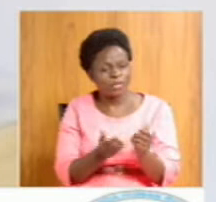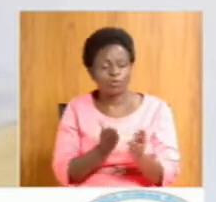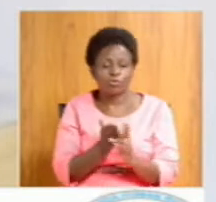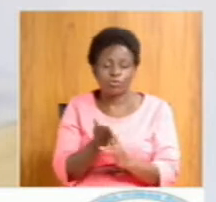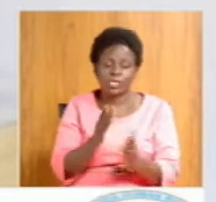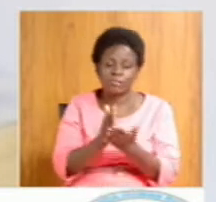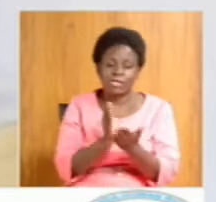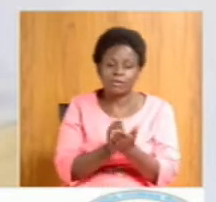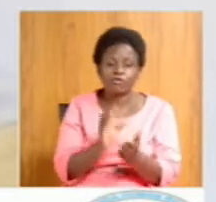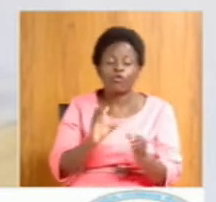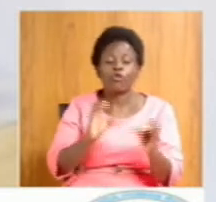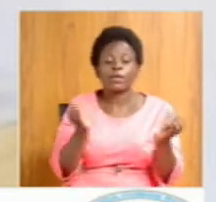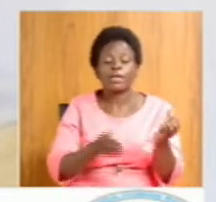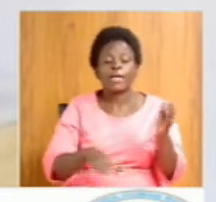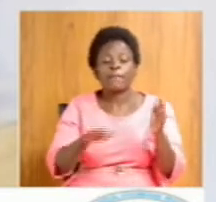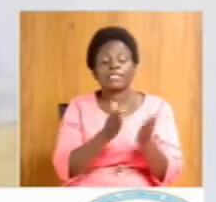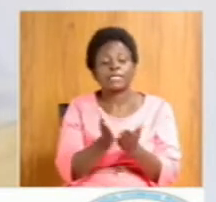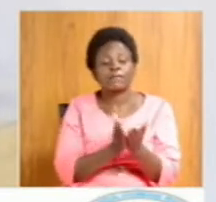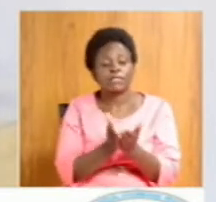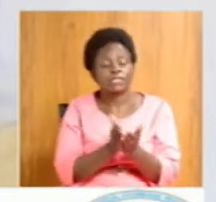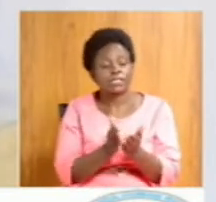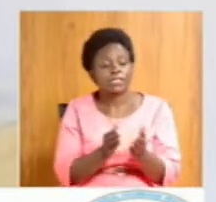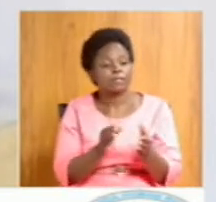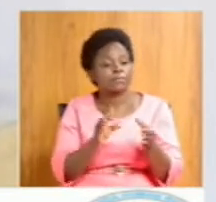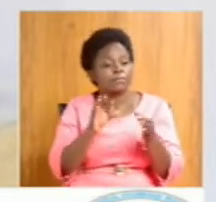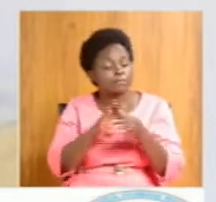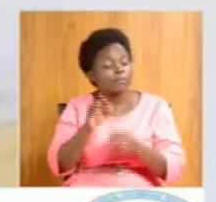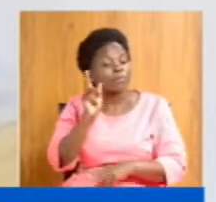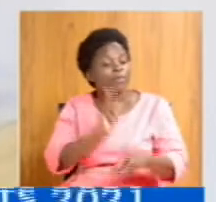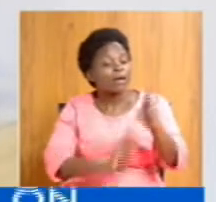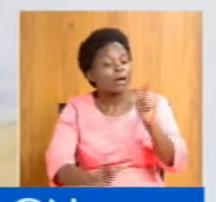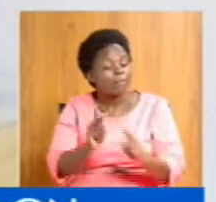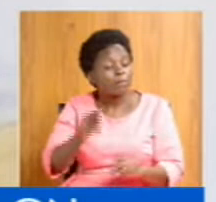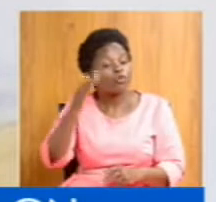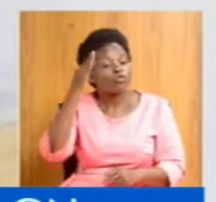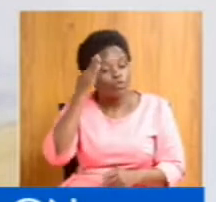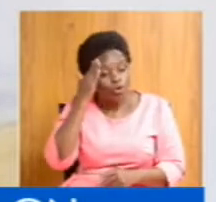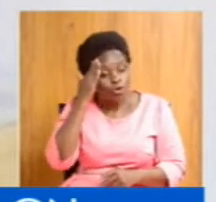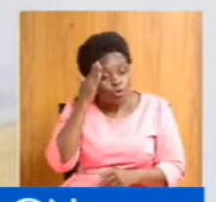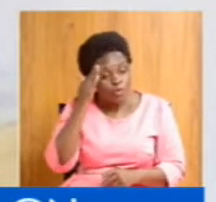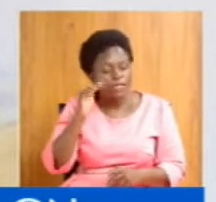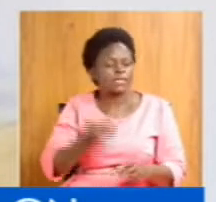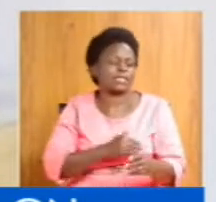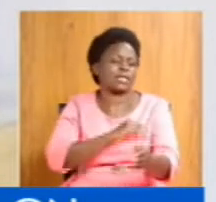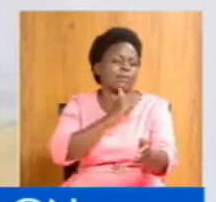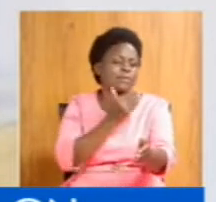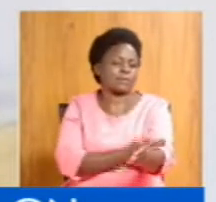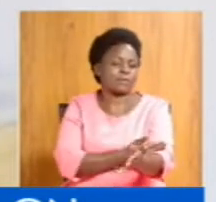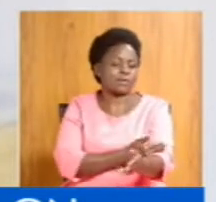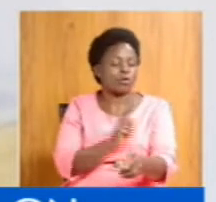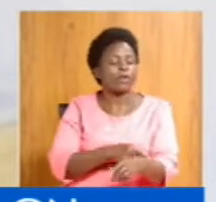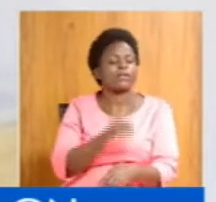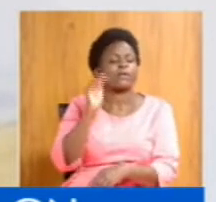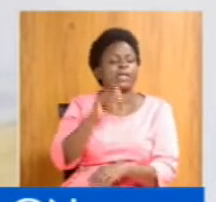-based services, would be very key to let all citizens to know that this is in our mandate. And when